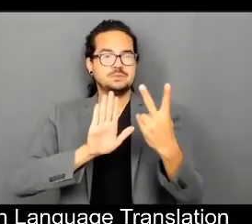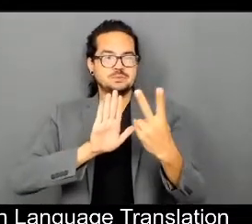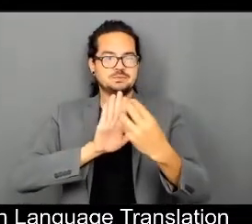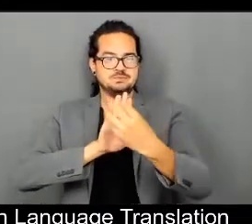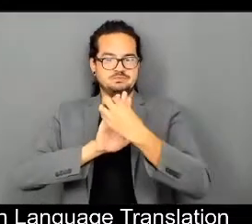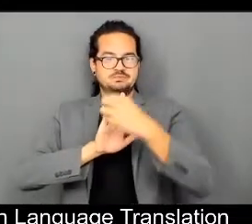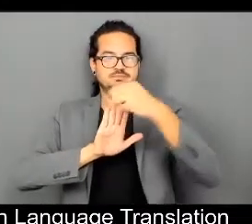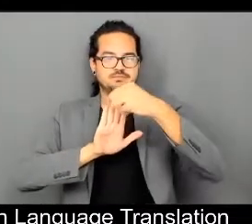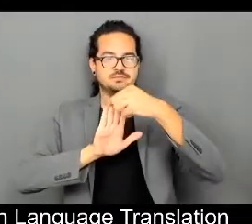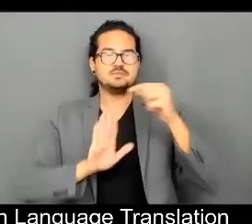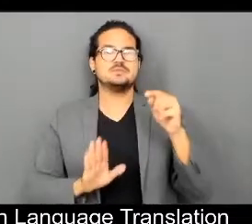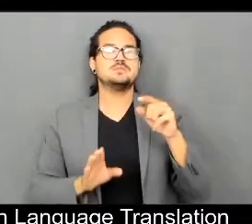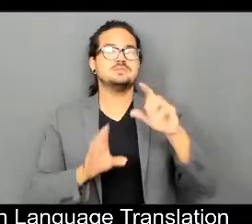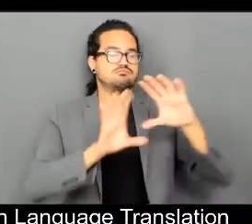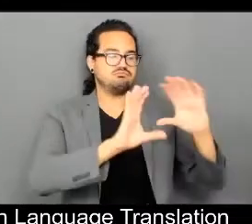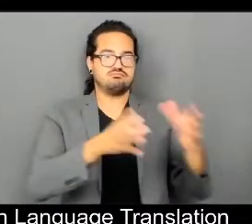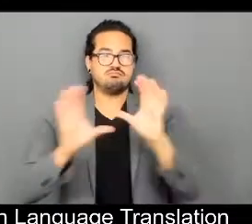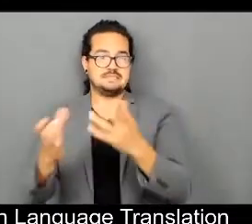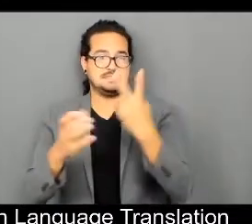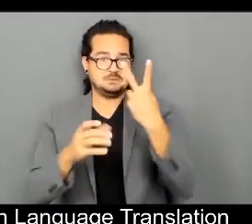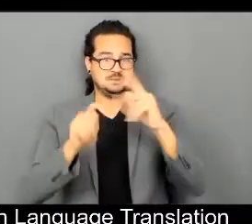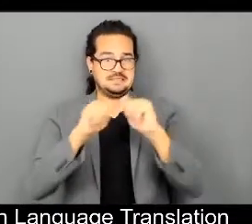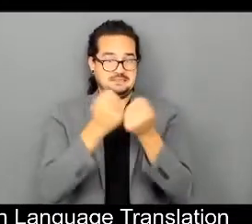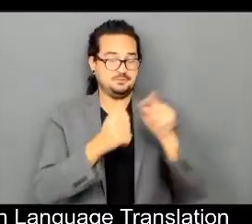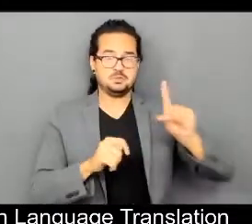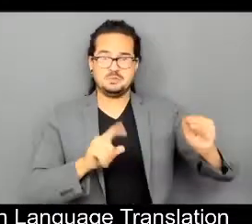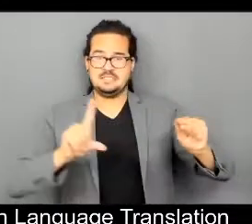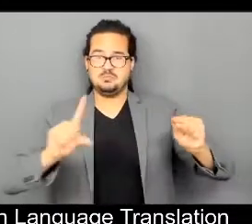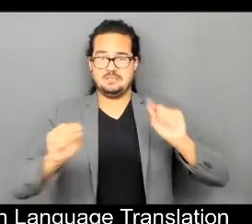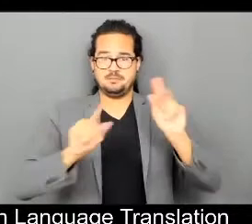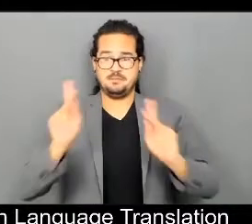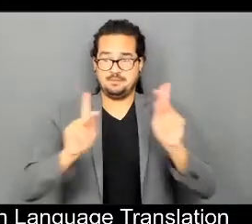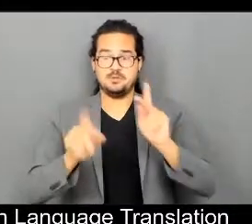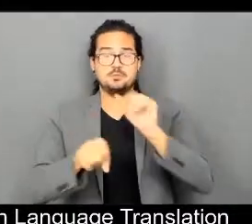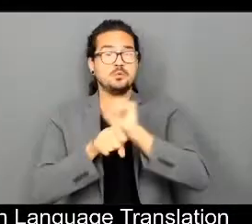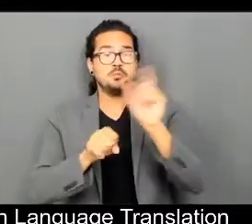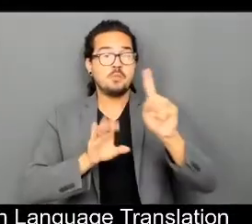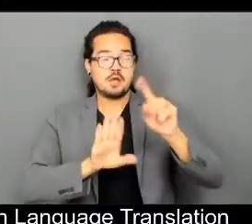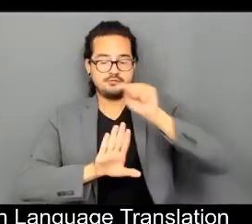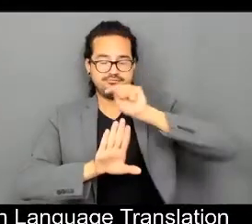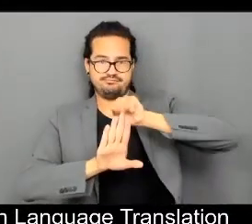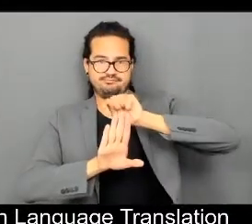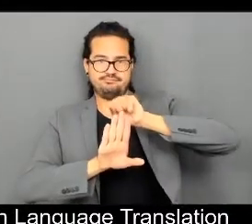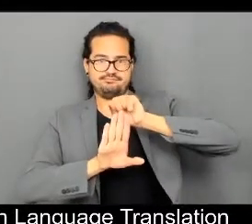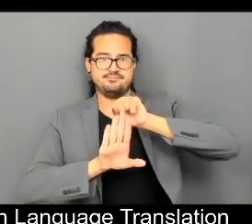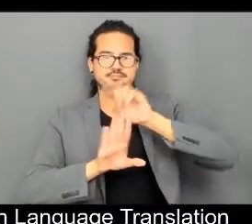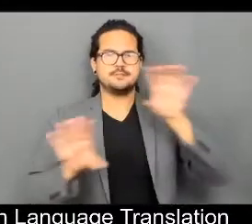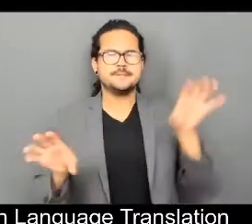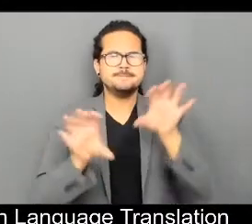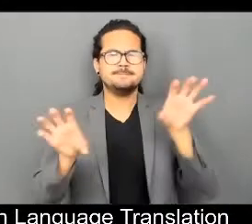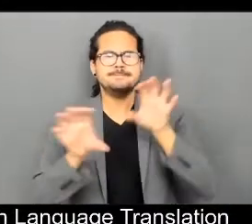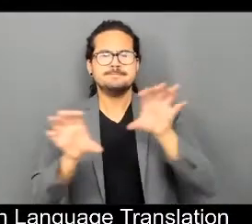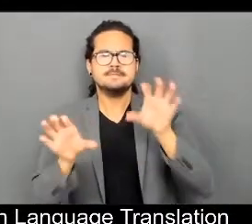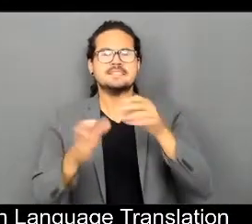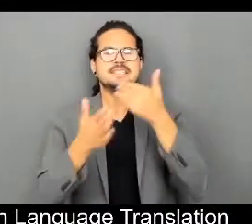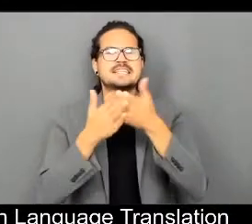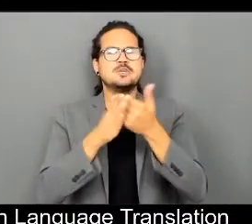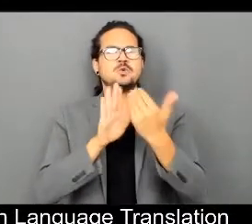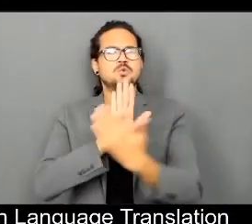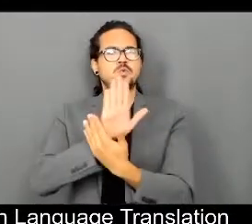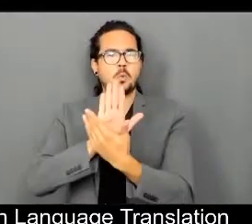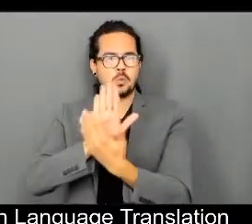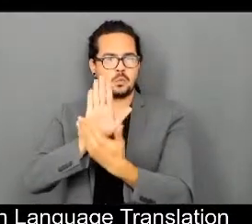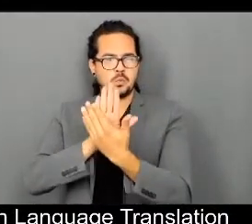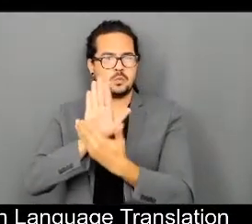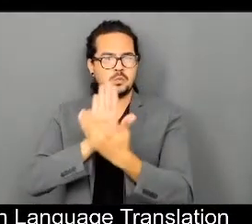here, in the near the ocean there on the west side, in that more desert or that coastal scrub